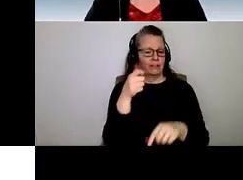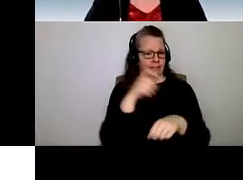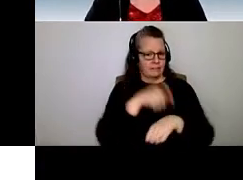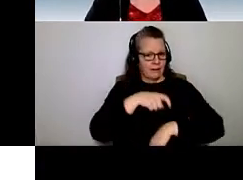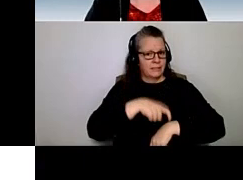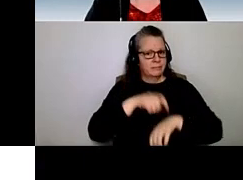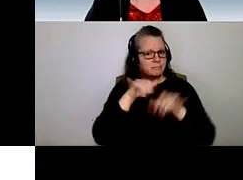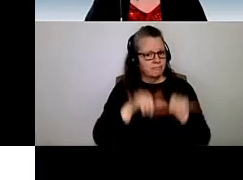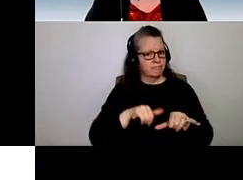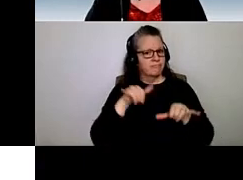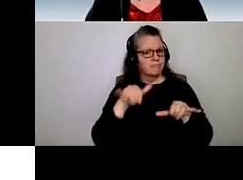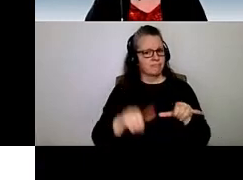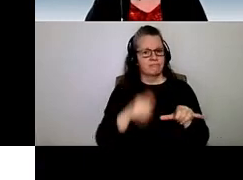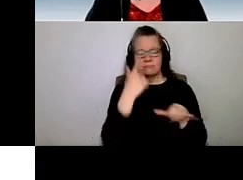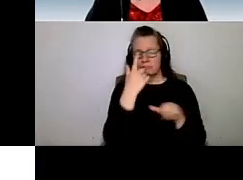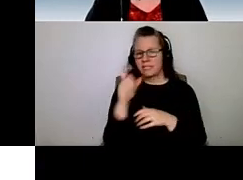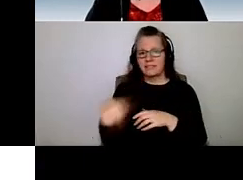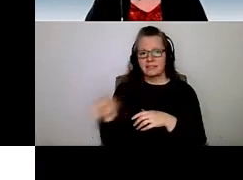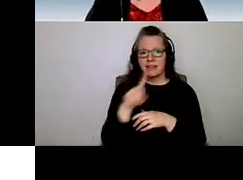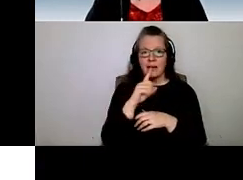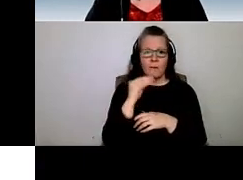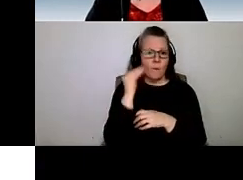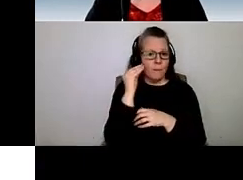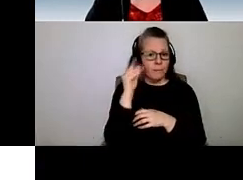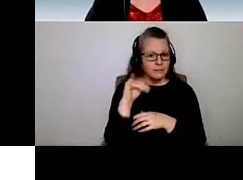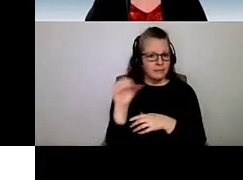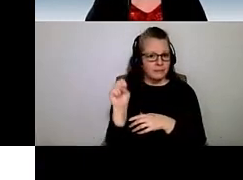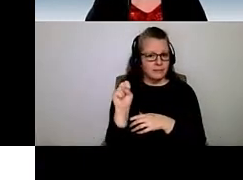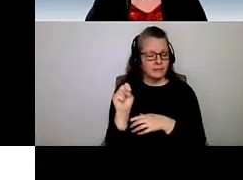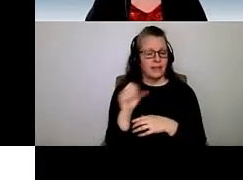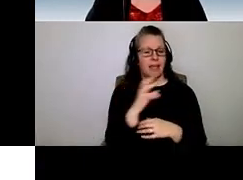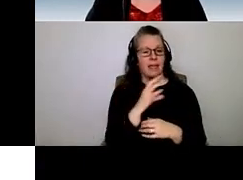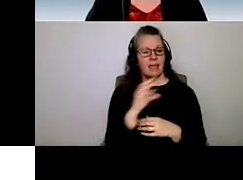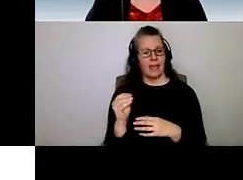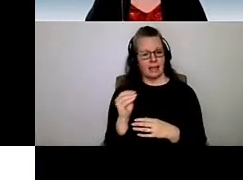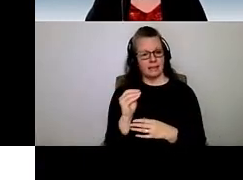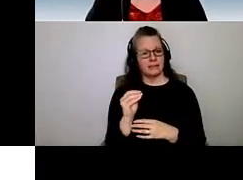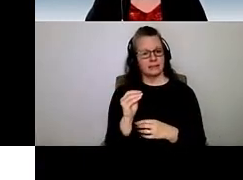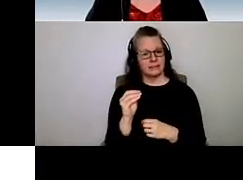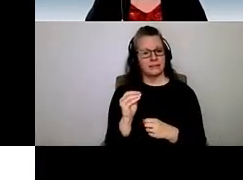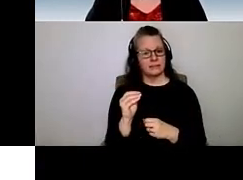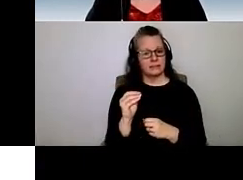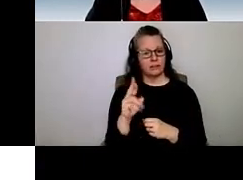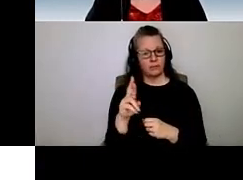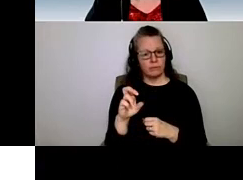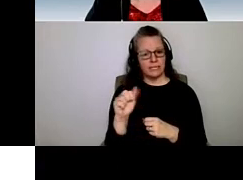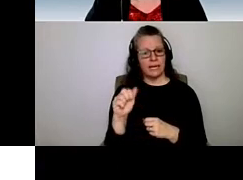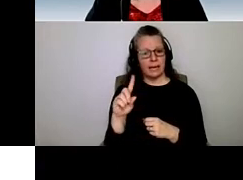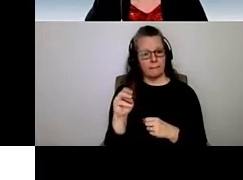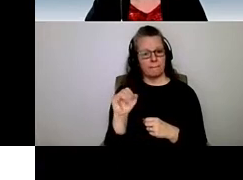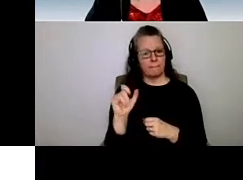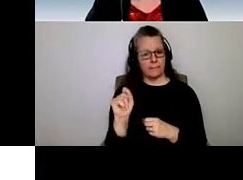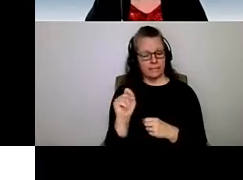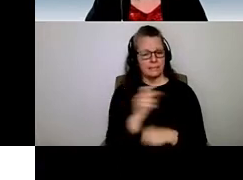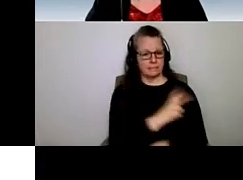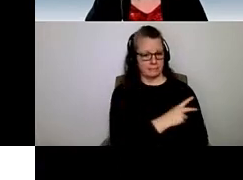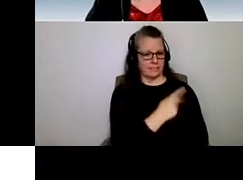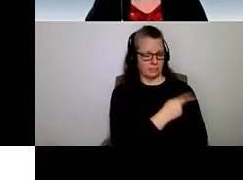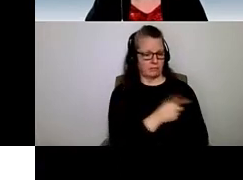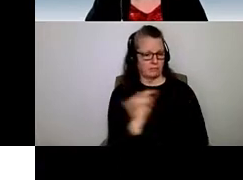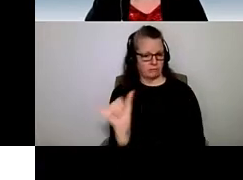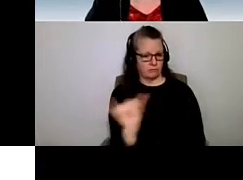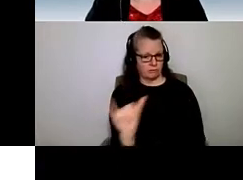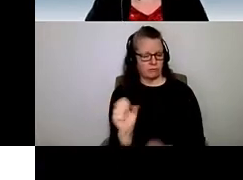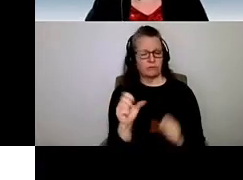stay because they are homeless, and readmitting patients. And so there's a